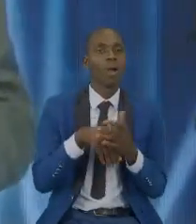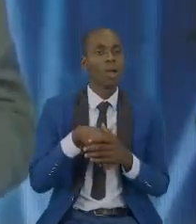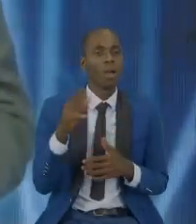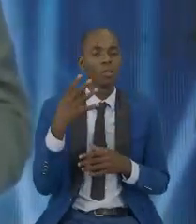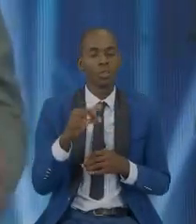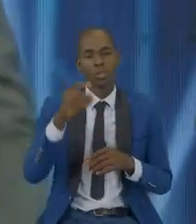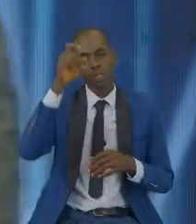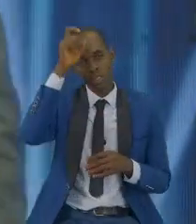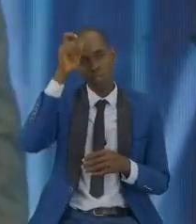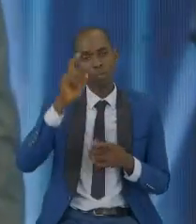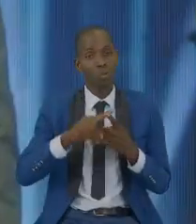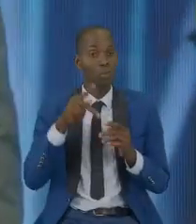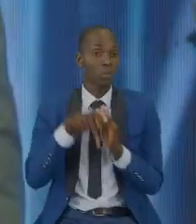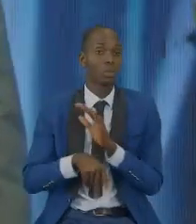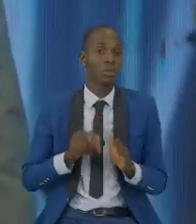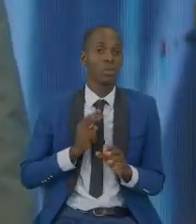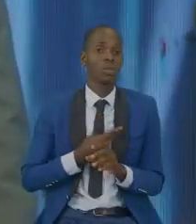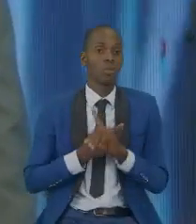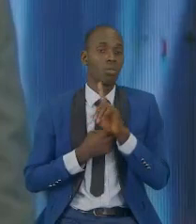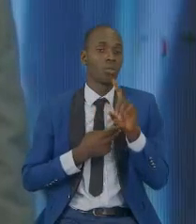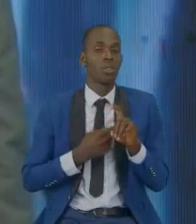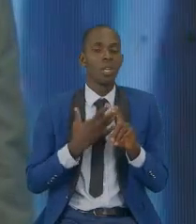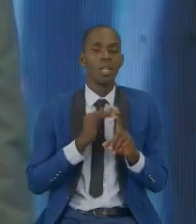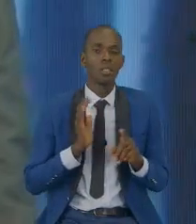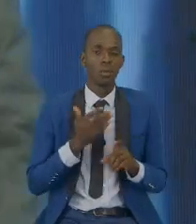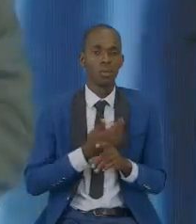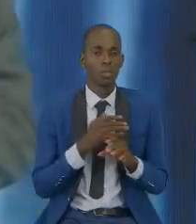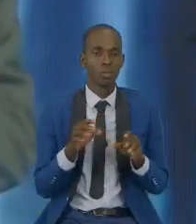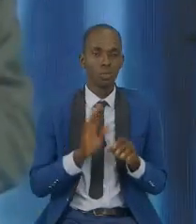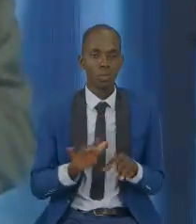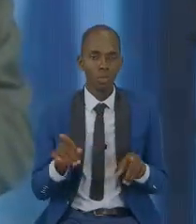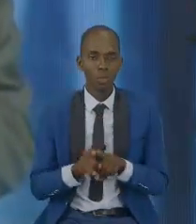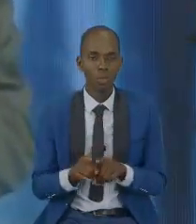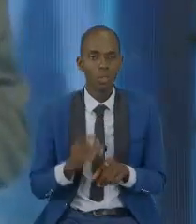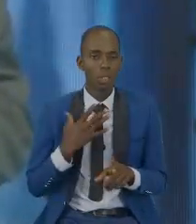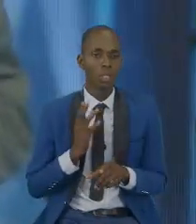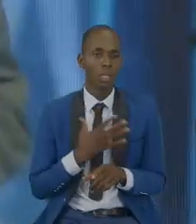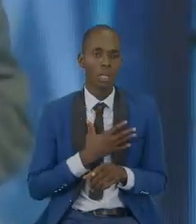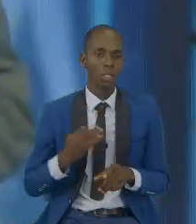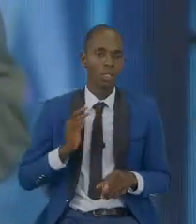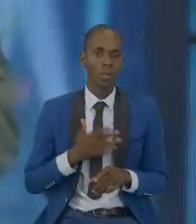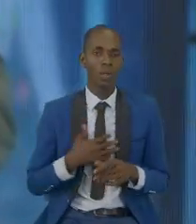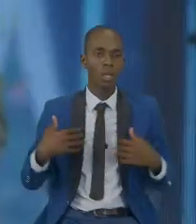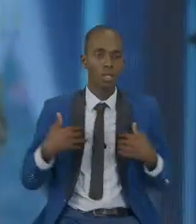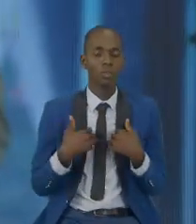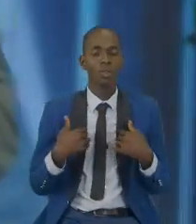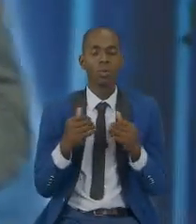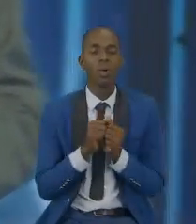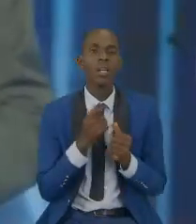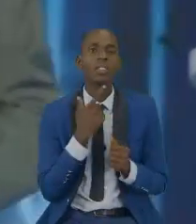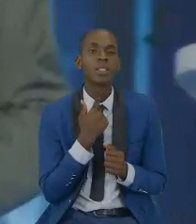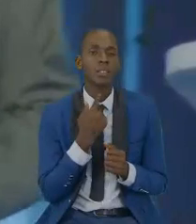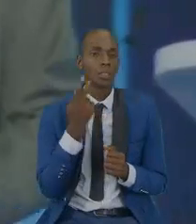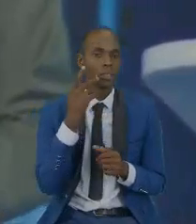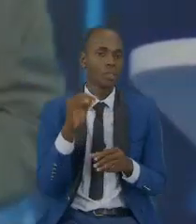Egypt to kill us and our children and our cattle with thirst? Then in verse